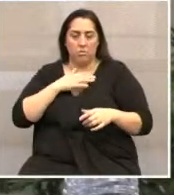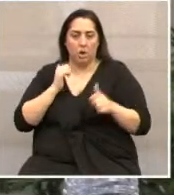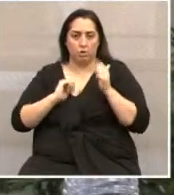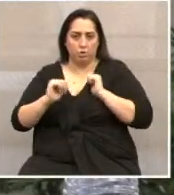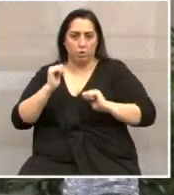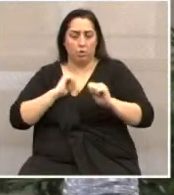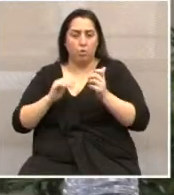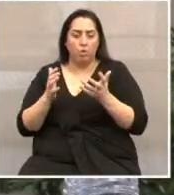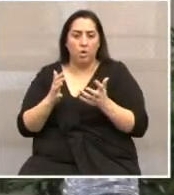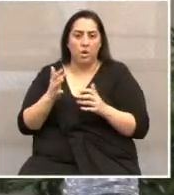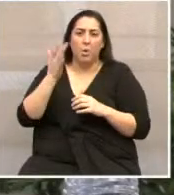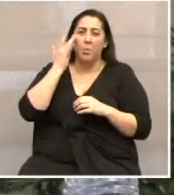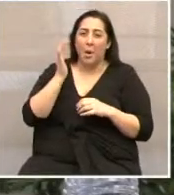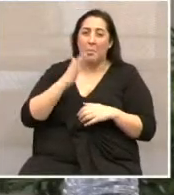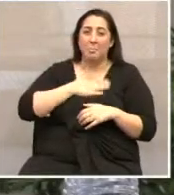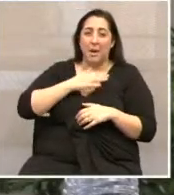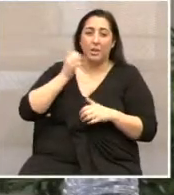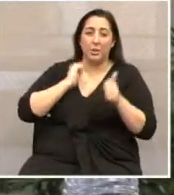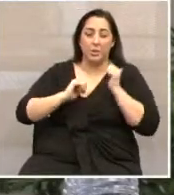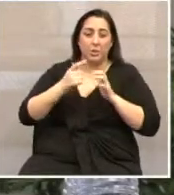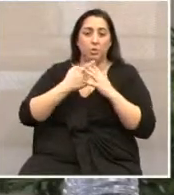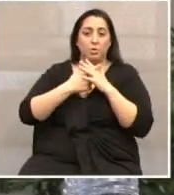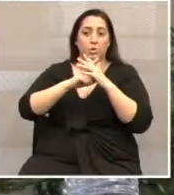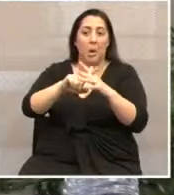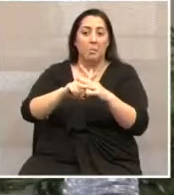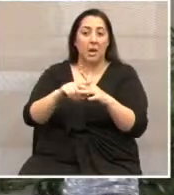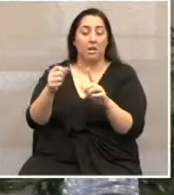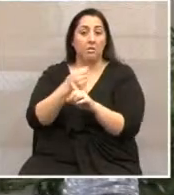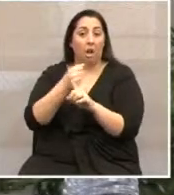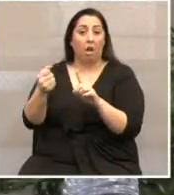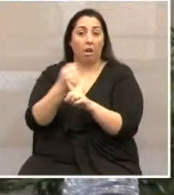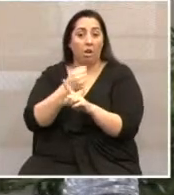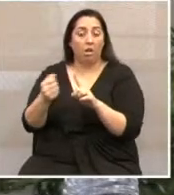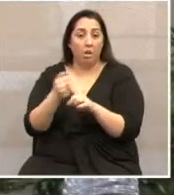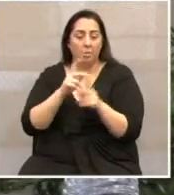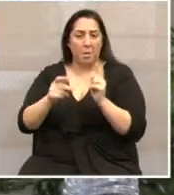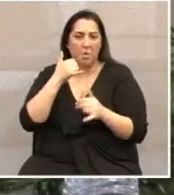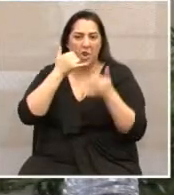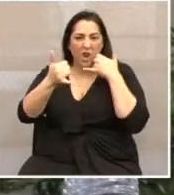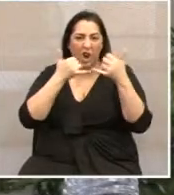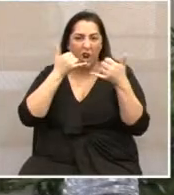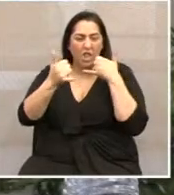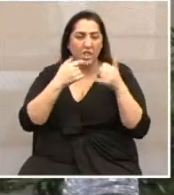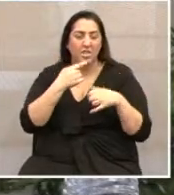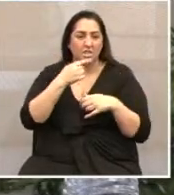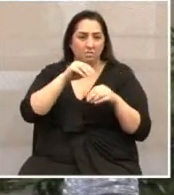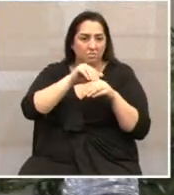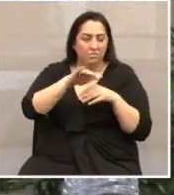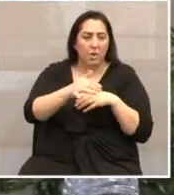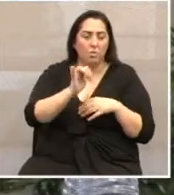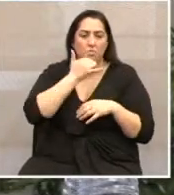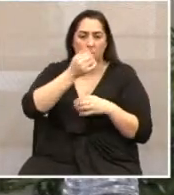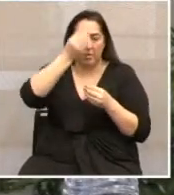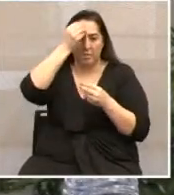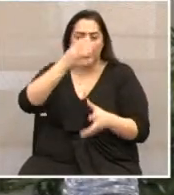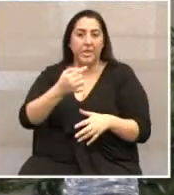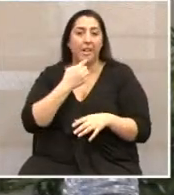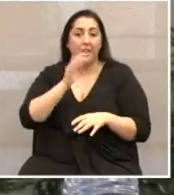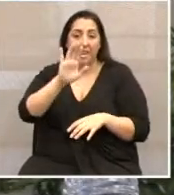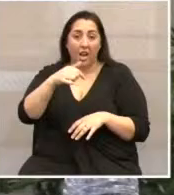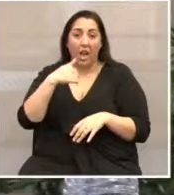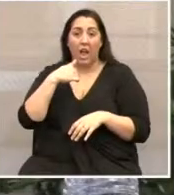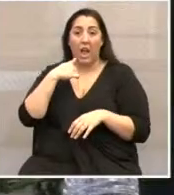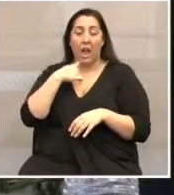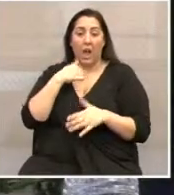show started getting attacked by people calling in or sending in information that I was giving